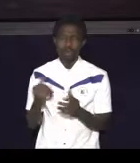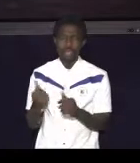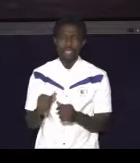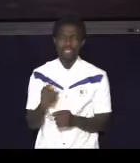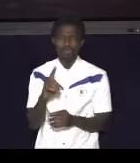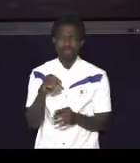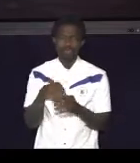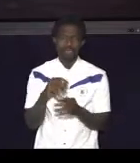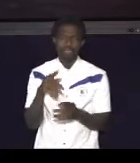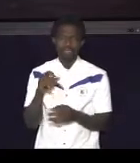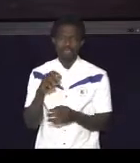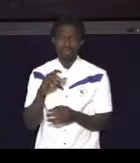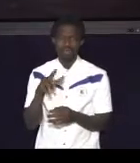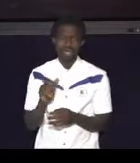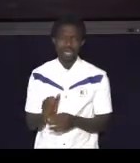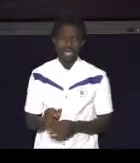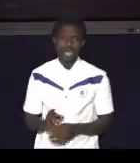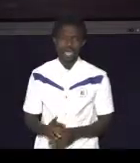particular.